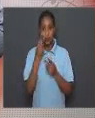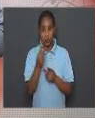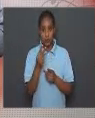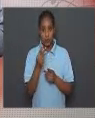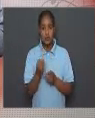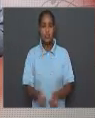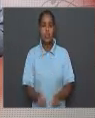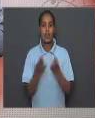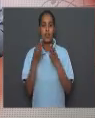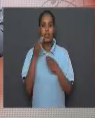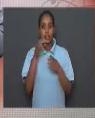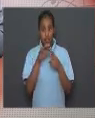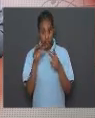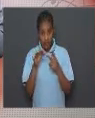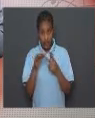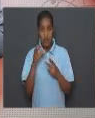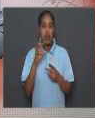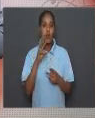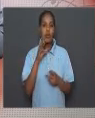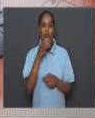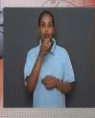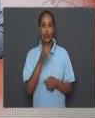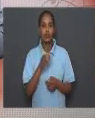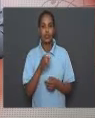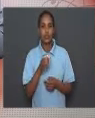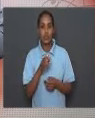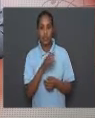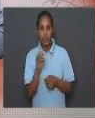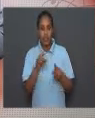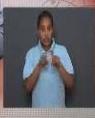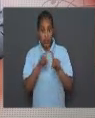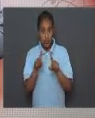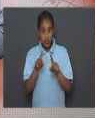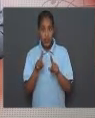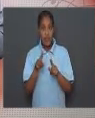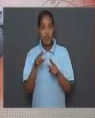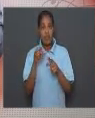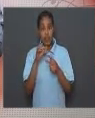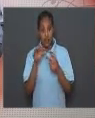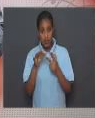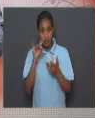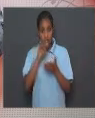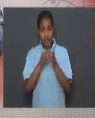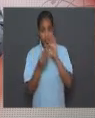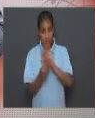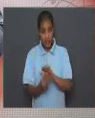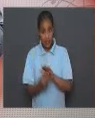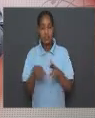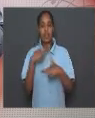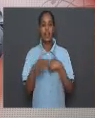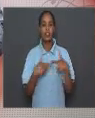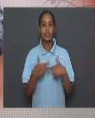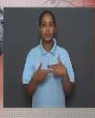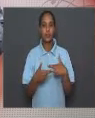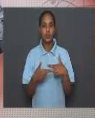at several selected aqueous solutions and the different variables that affect the